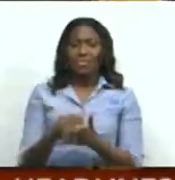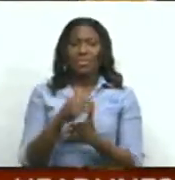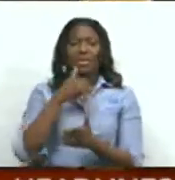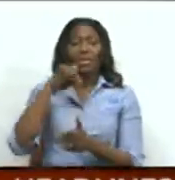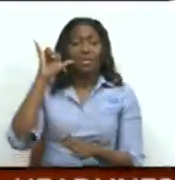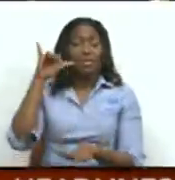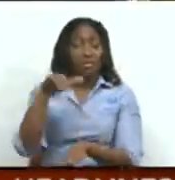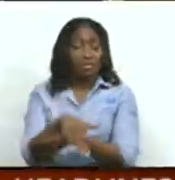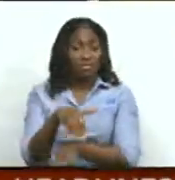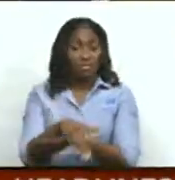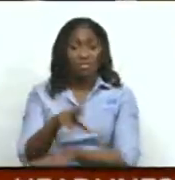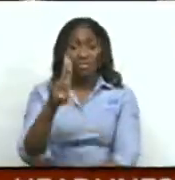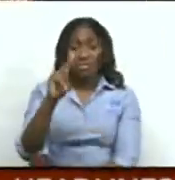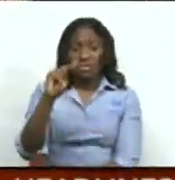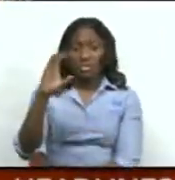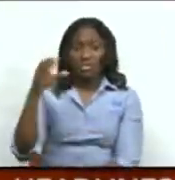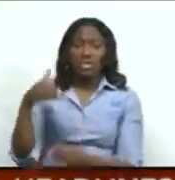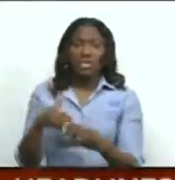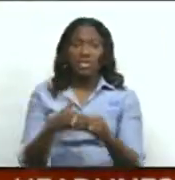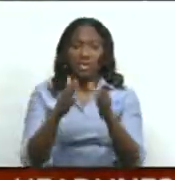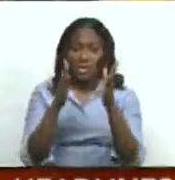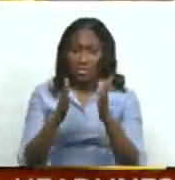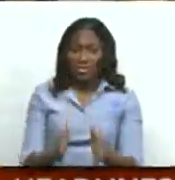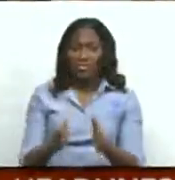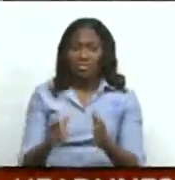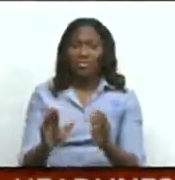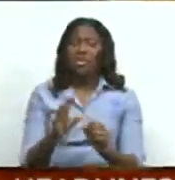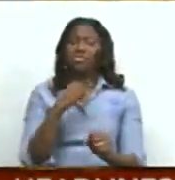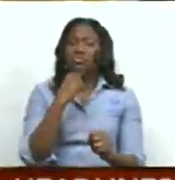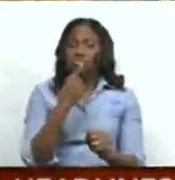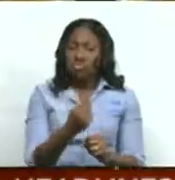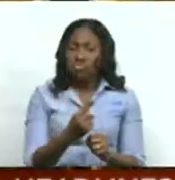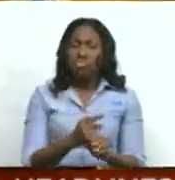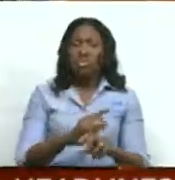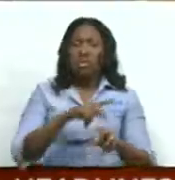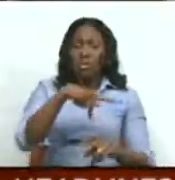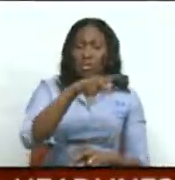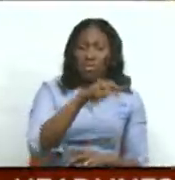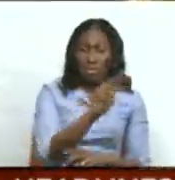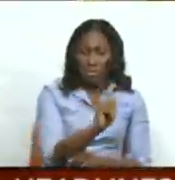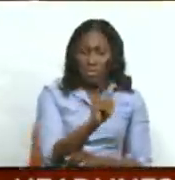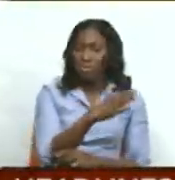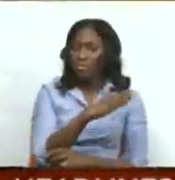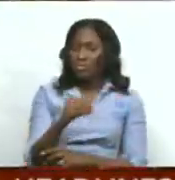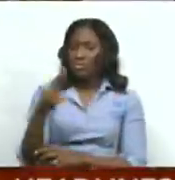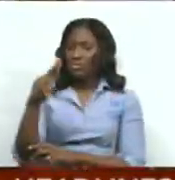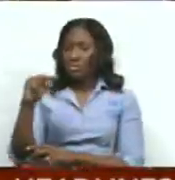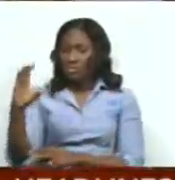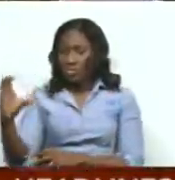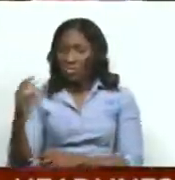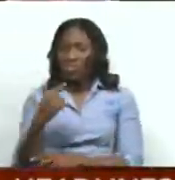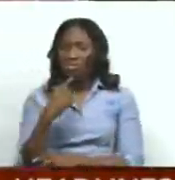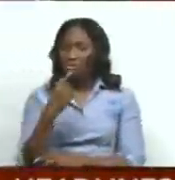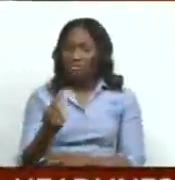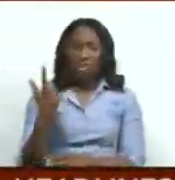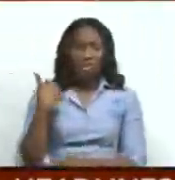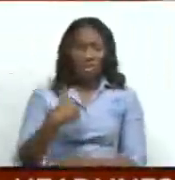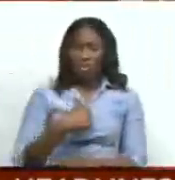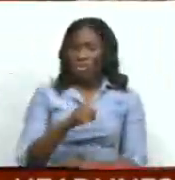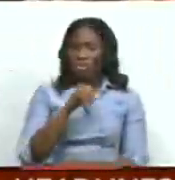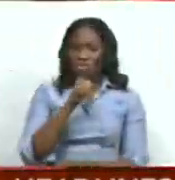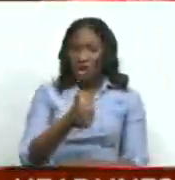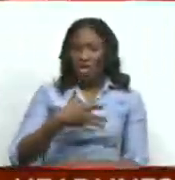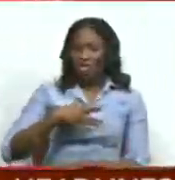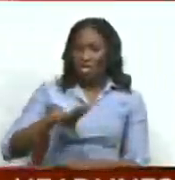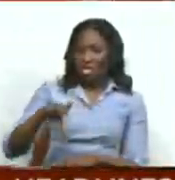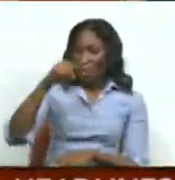evening, the UNC leader sought to defend both her political party and the People's National Movement from allegations of racism. The opposition leader